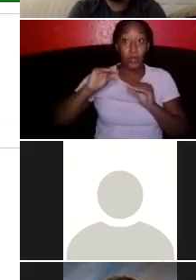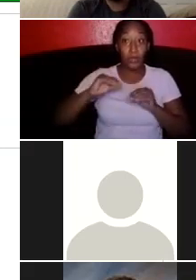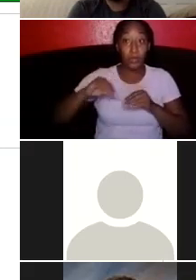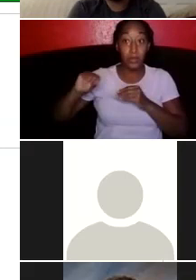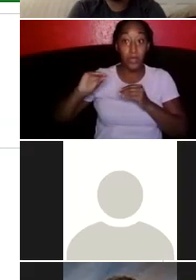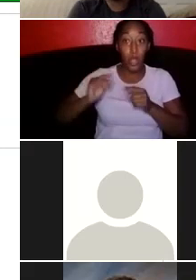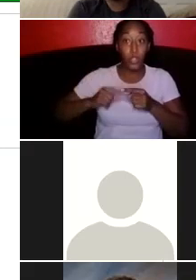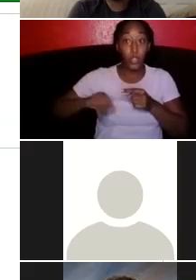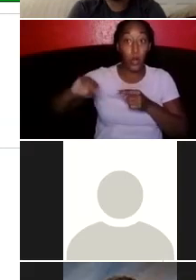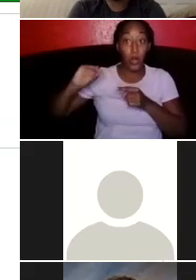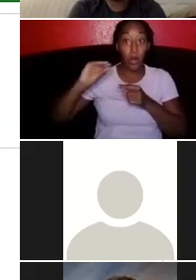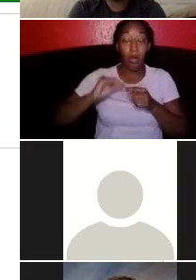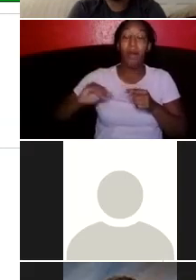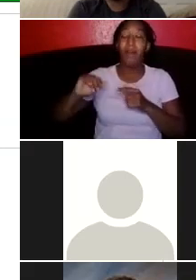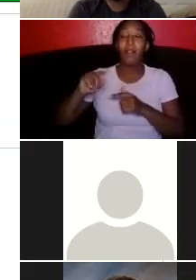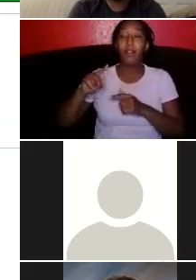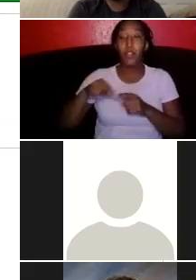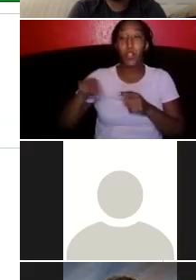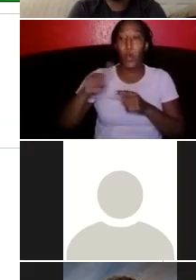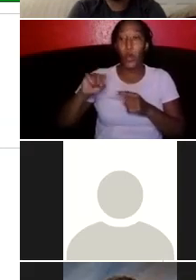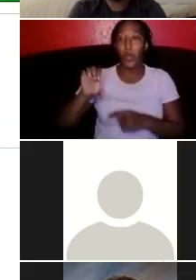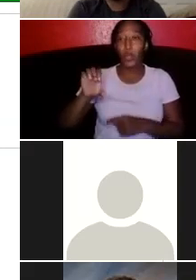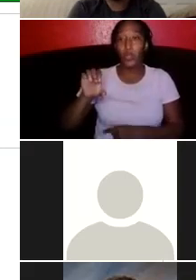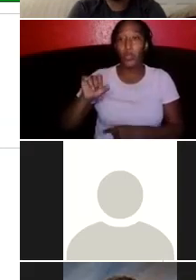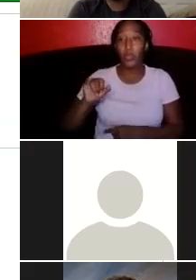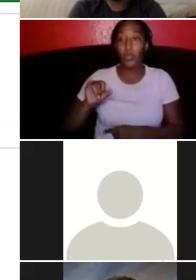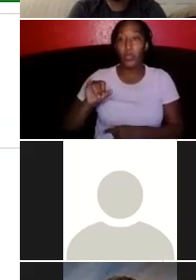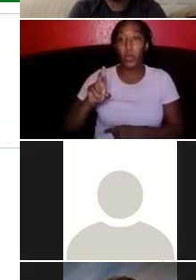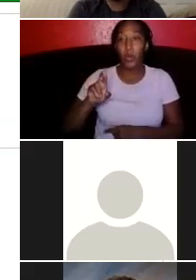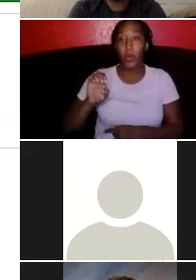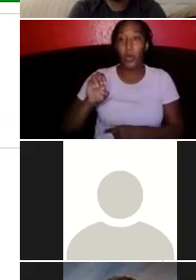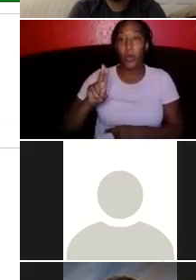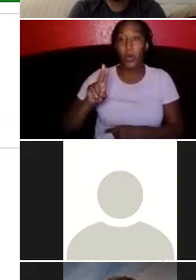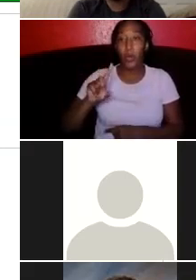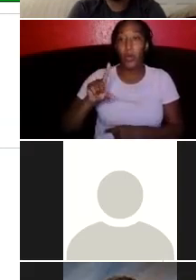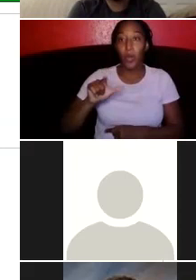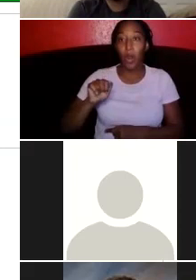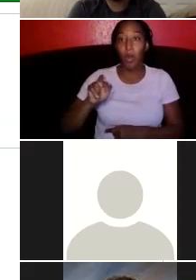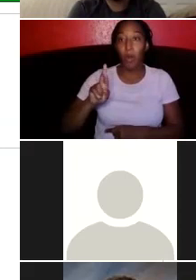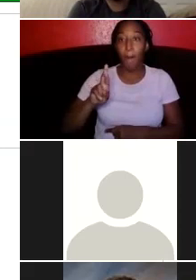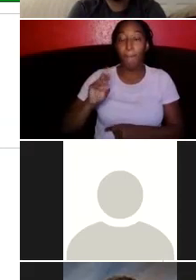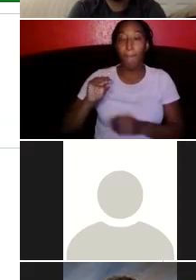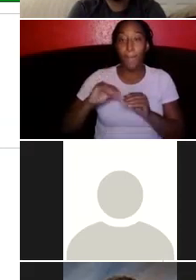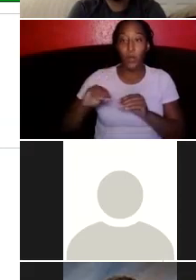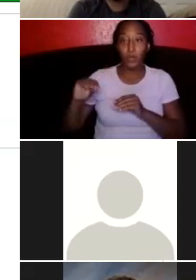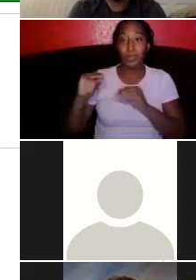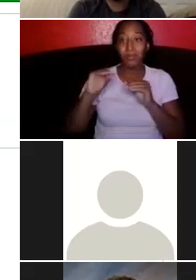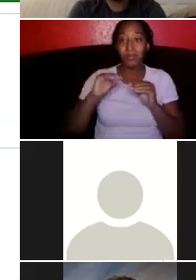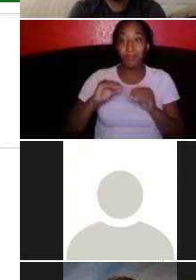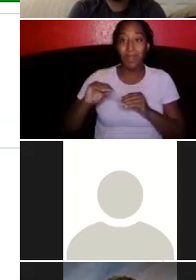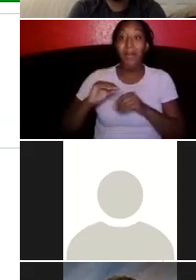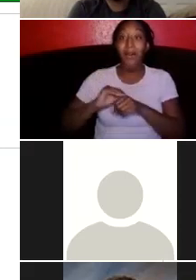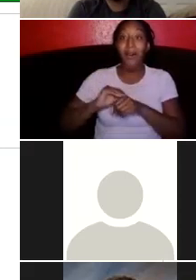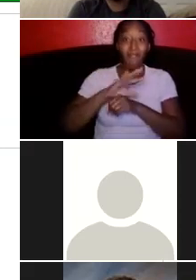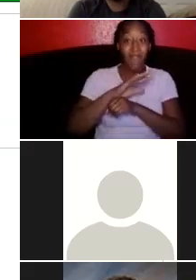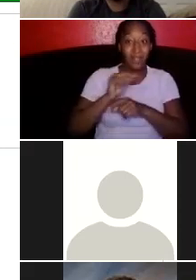And then we'll look at a couple of sample problems that utilize Newton's law of